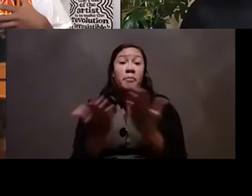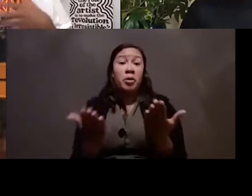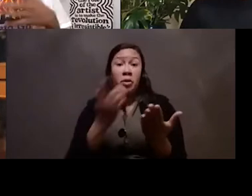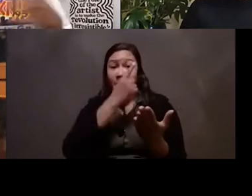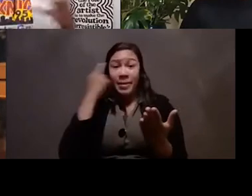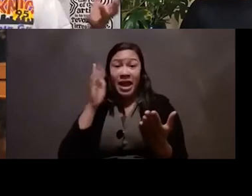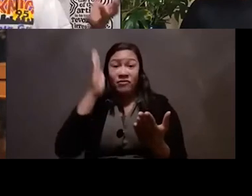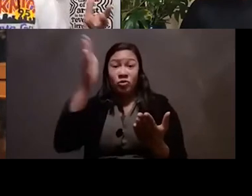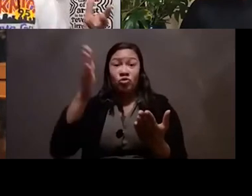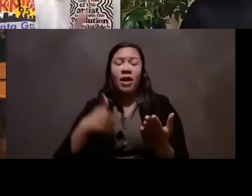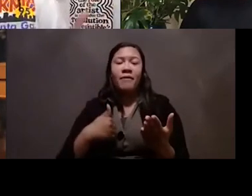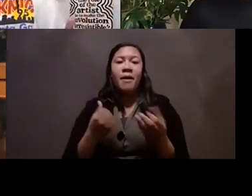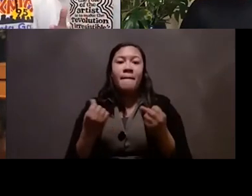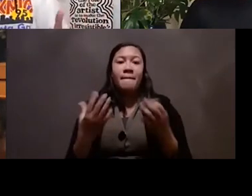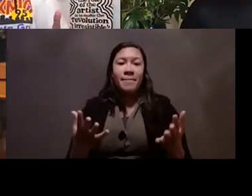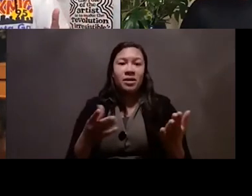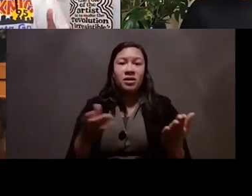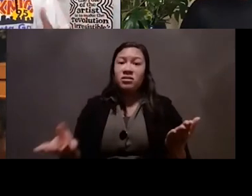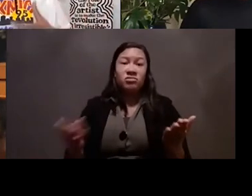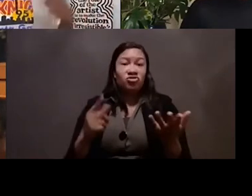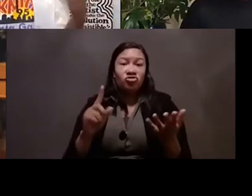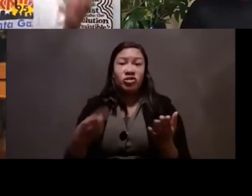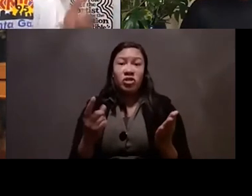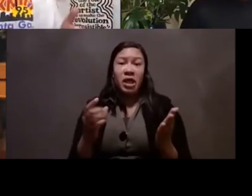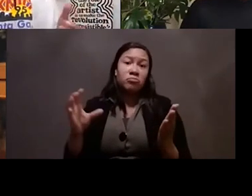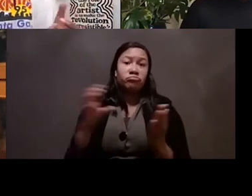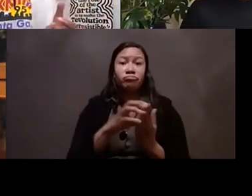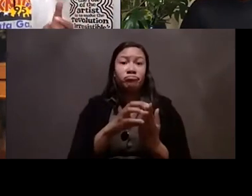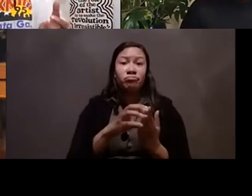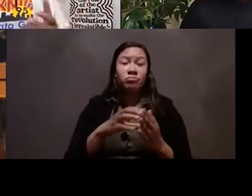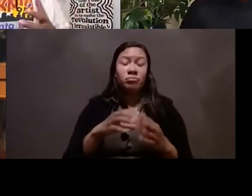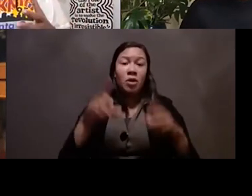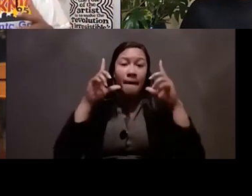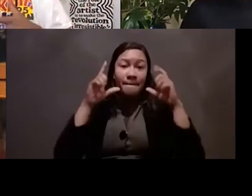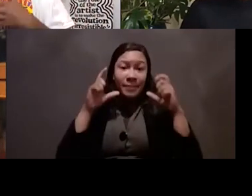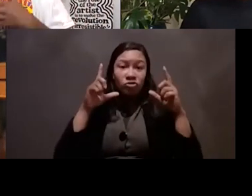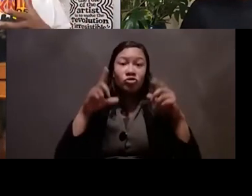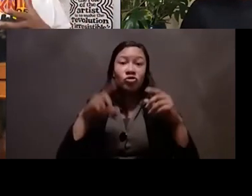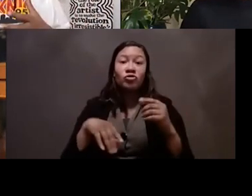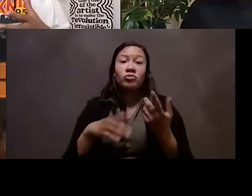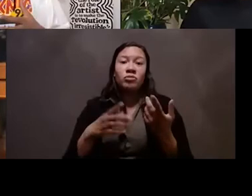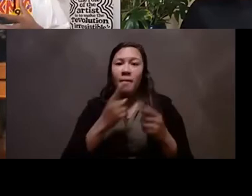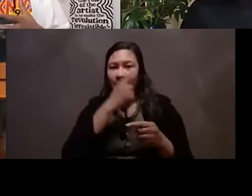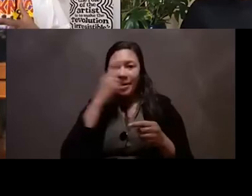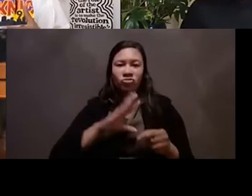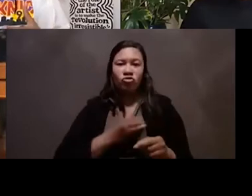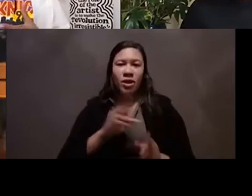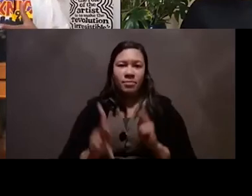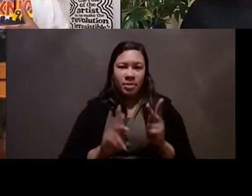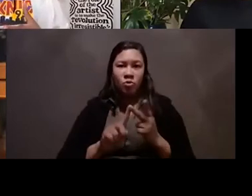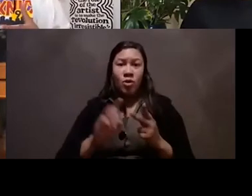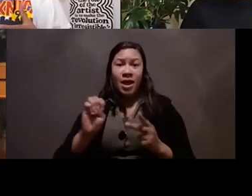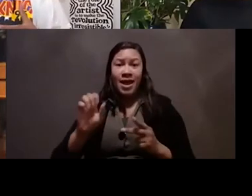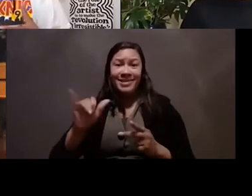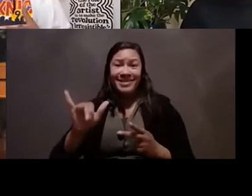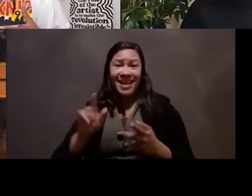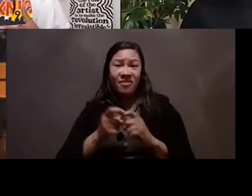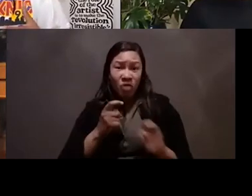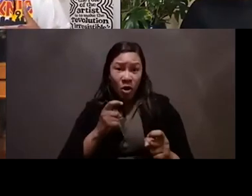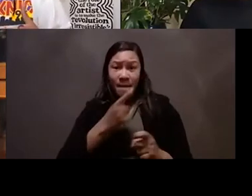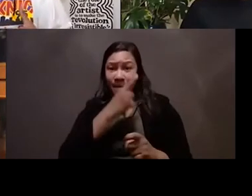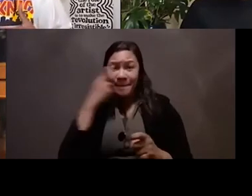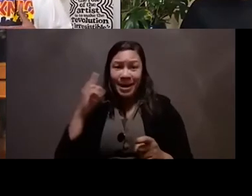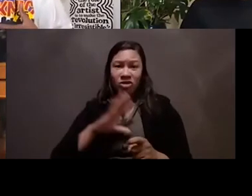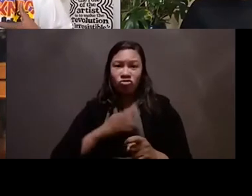are simply photos of Black trans people. There are essays by Black trans people. There is your essay, which is explicitly about a Black trans